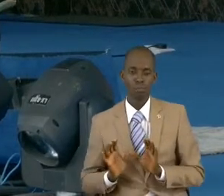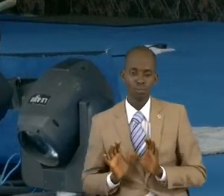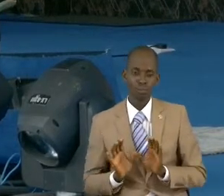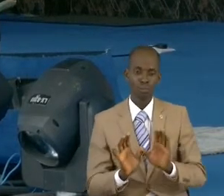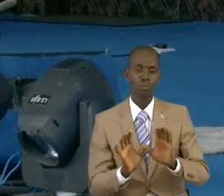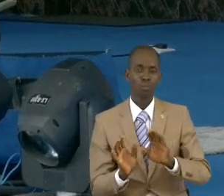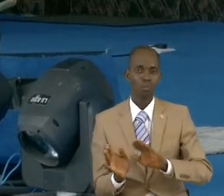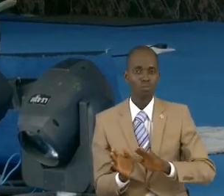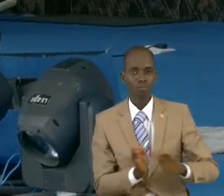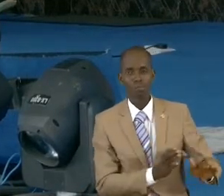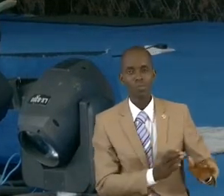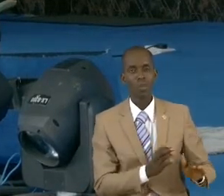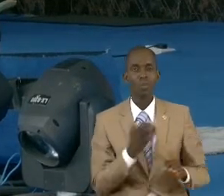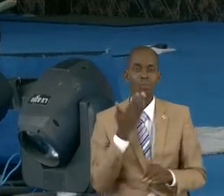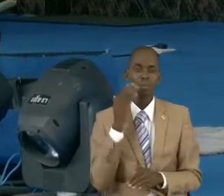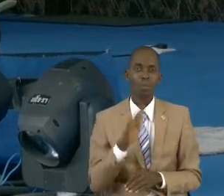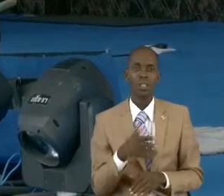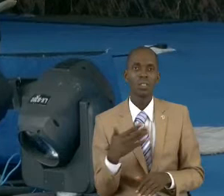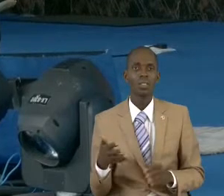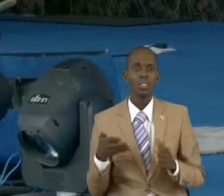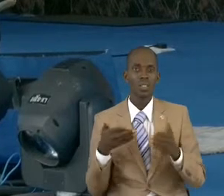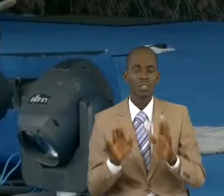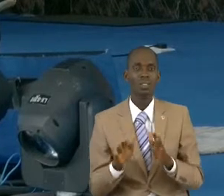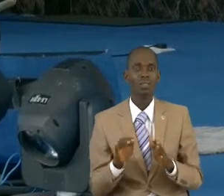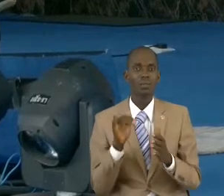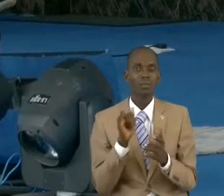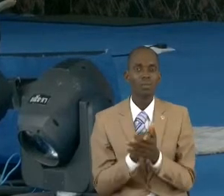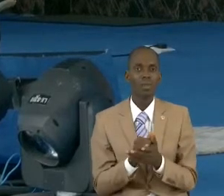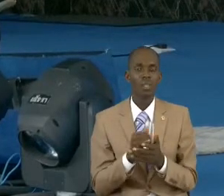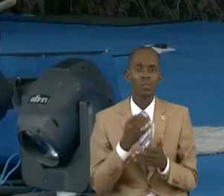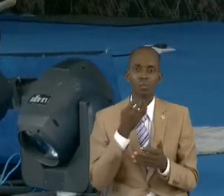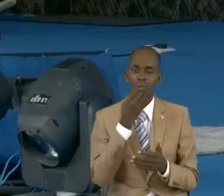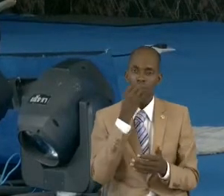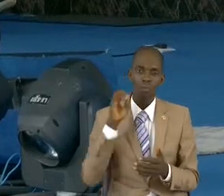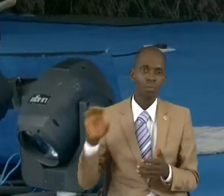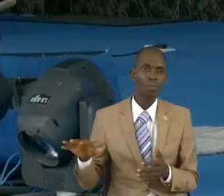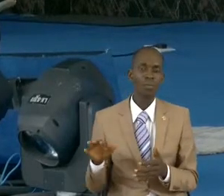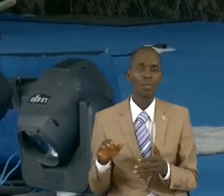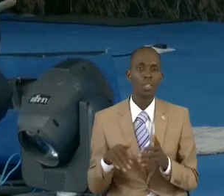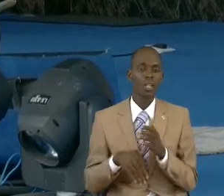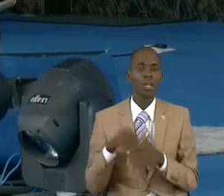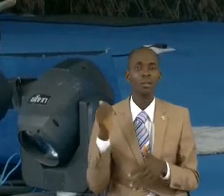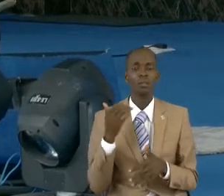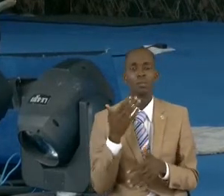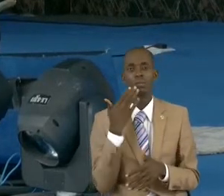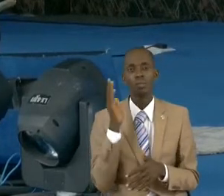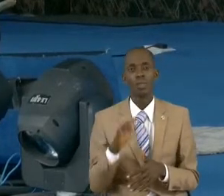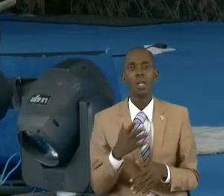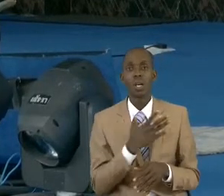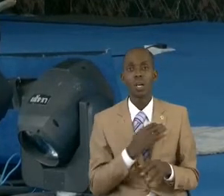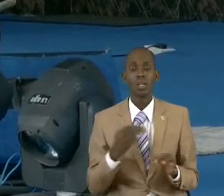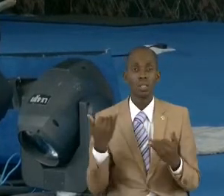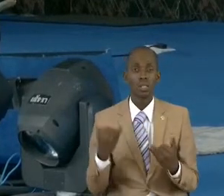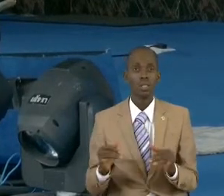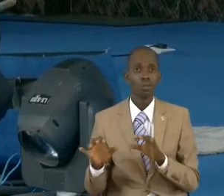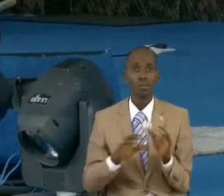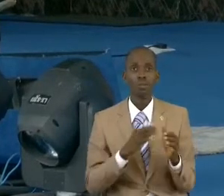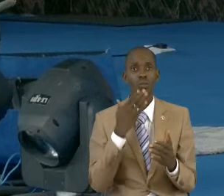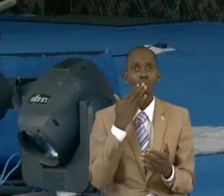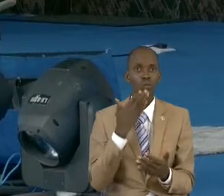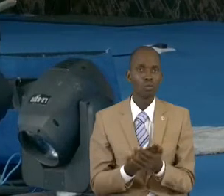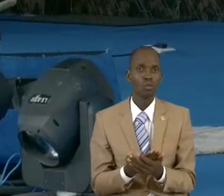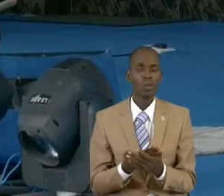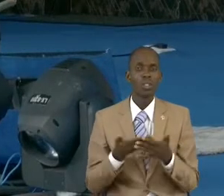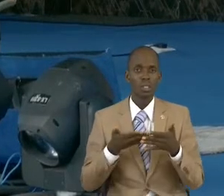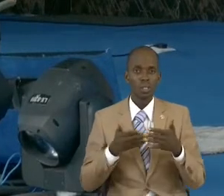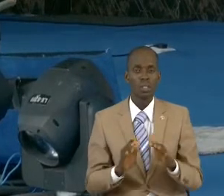evil. Let him eschew evil and do good. Let him seek peace.